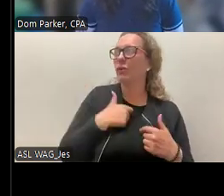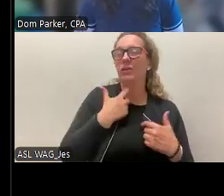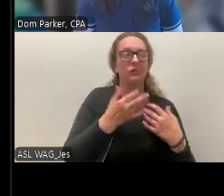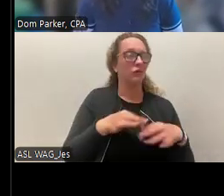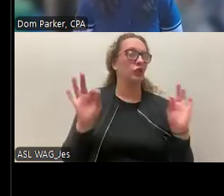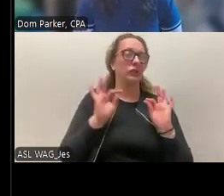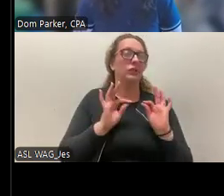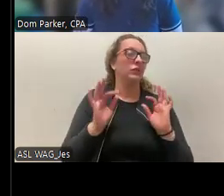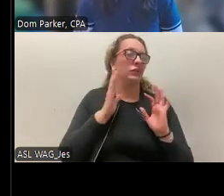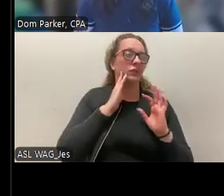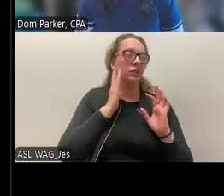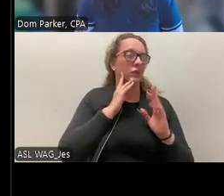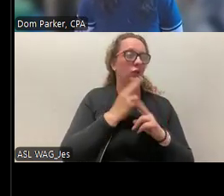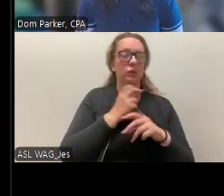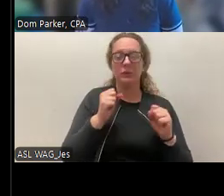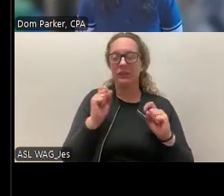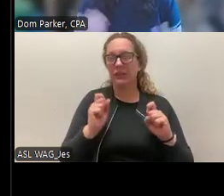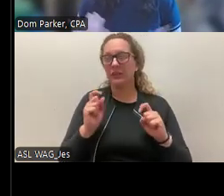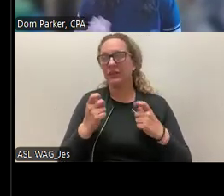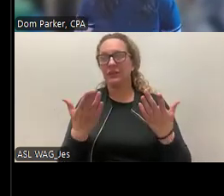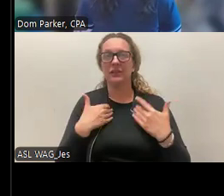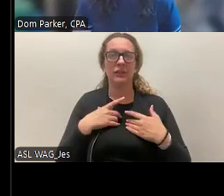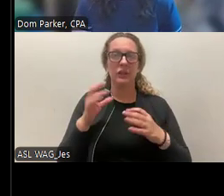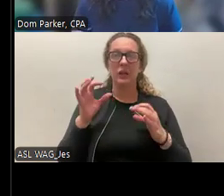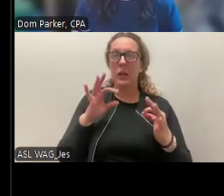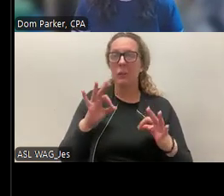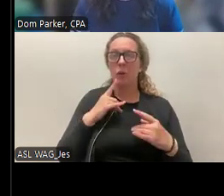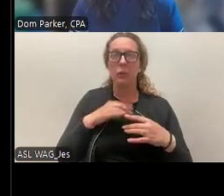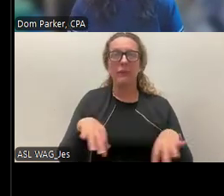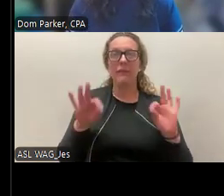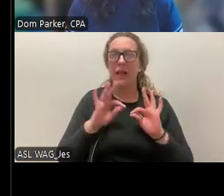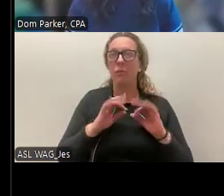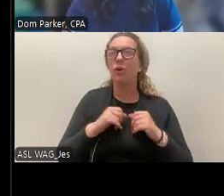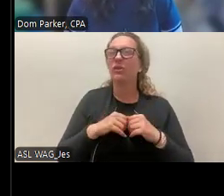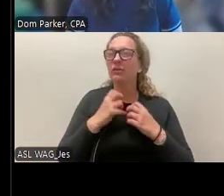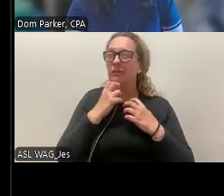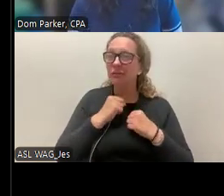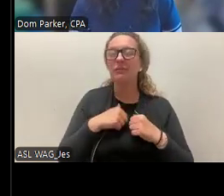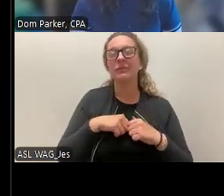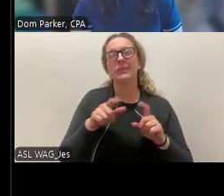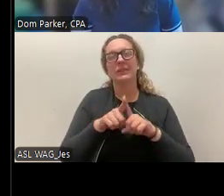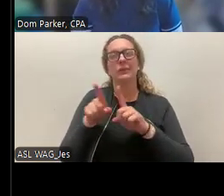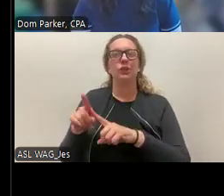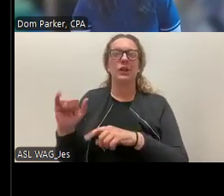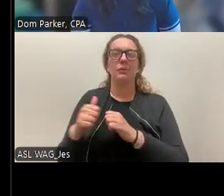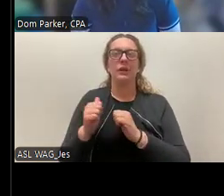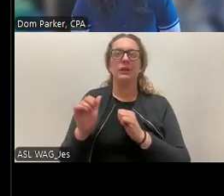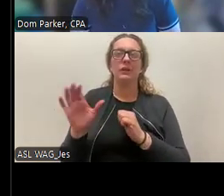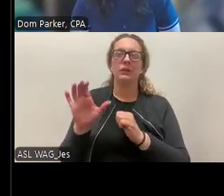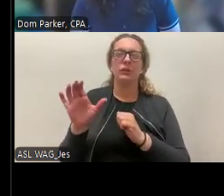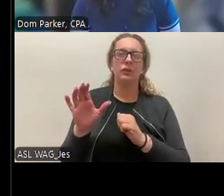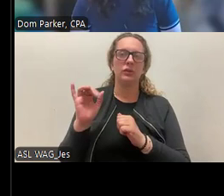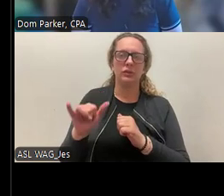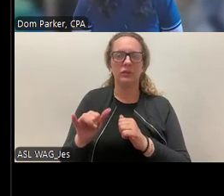free, usability testing. Your input would be really valuable. Kind of similar to the way some people do PhD